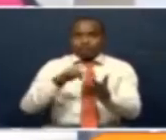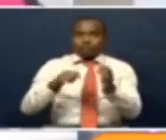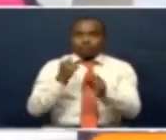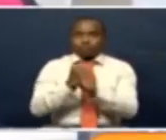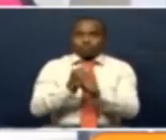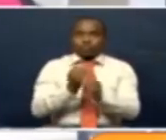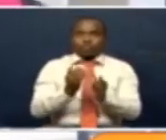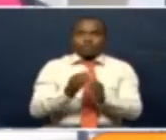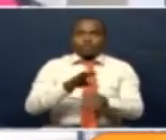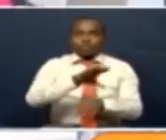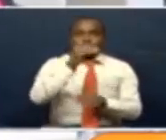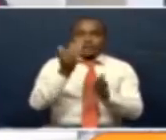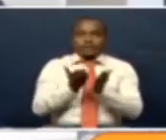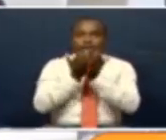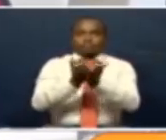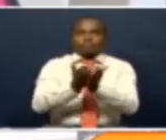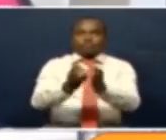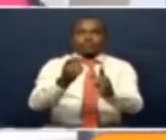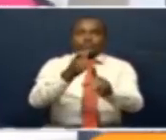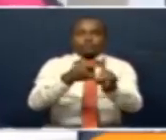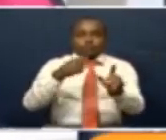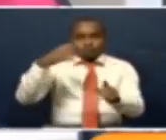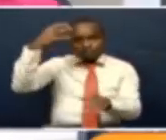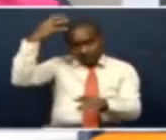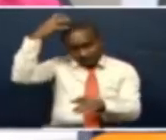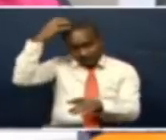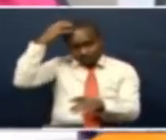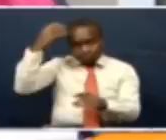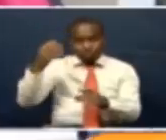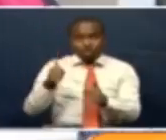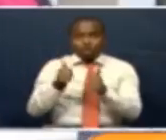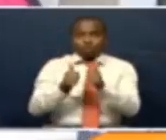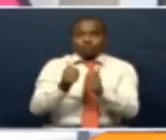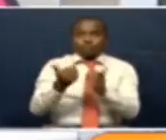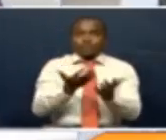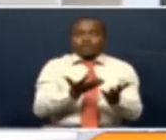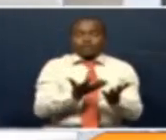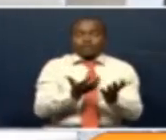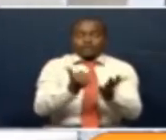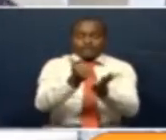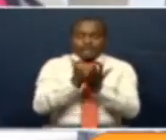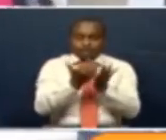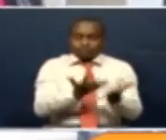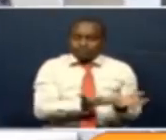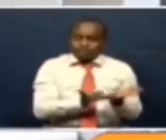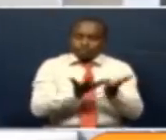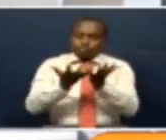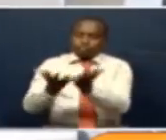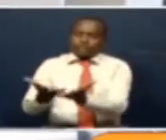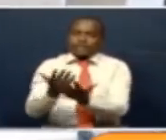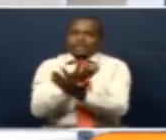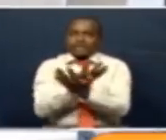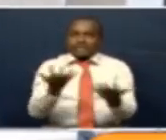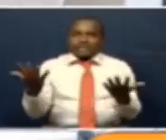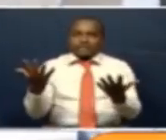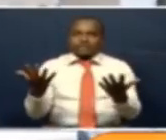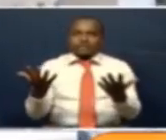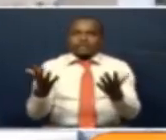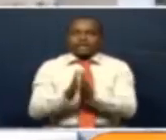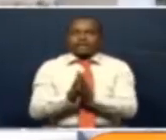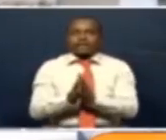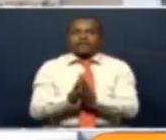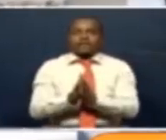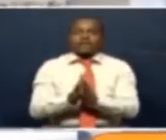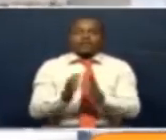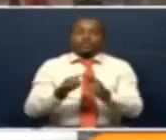boat from Lamu with a capacity of 10 tons. That boat will help us to be able to ferry non-food items and food items to